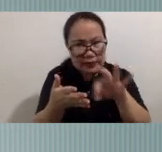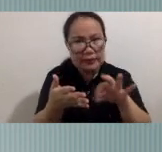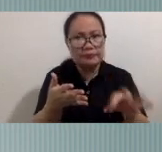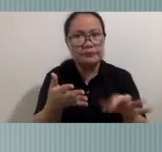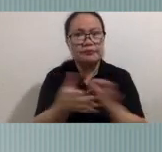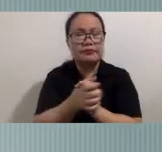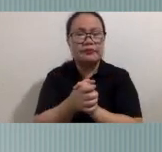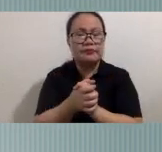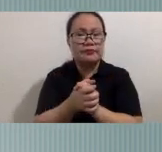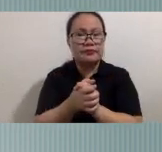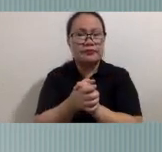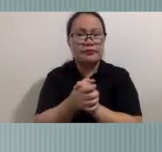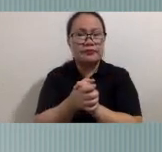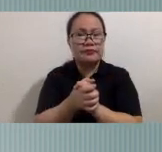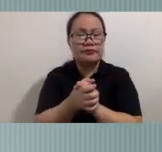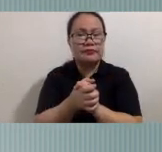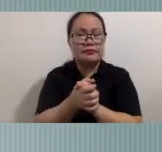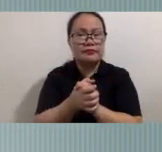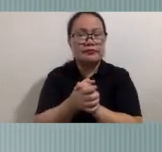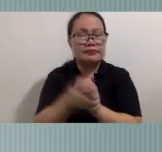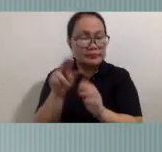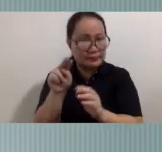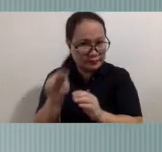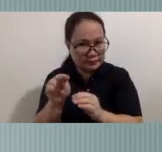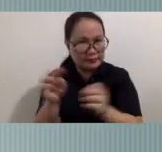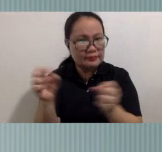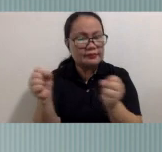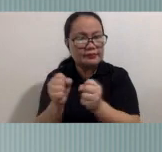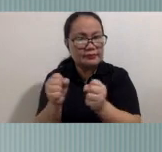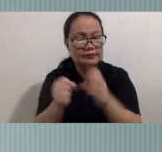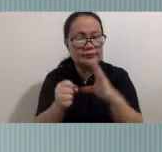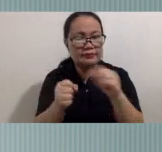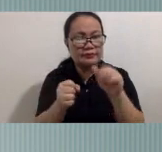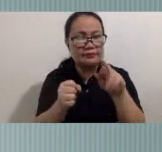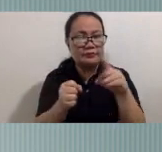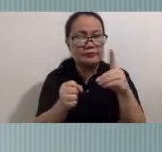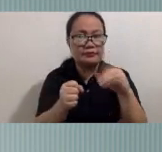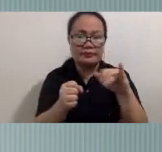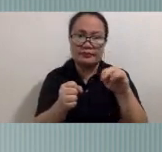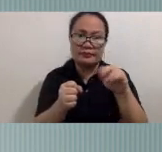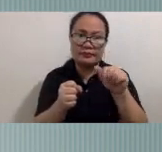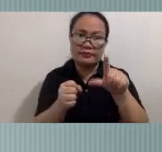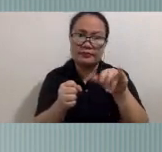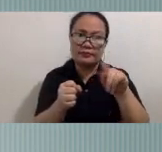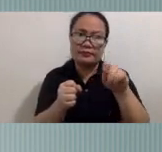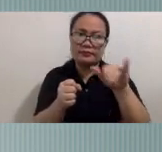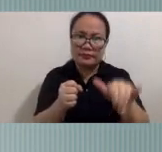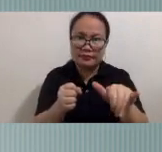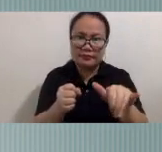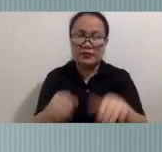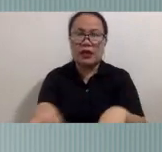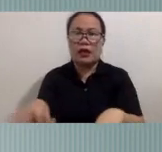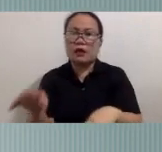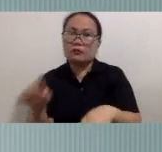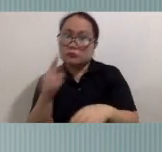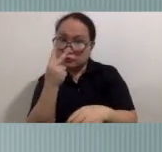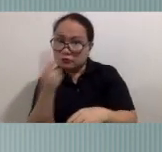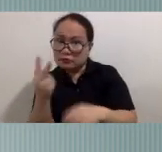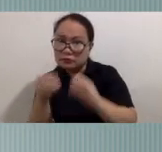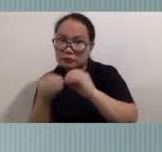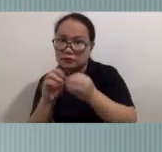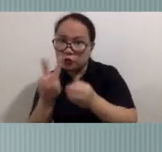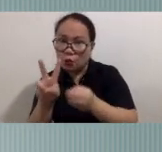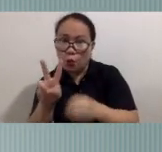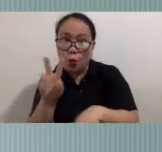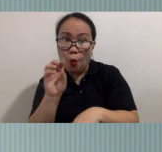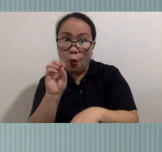is our set notation, and then we will use small letter n. Okay? And then apple or banana, so